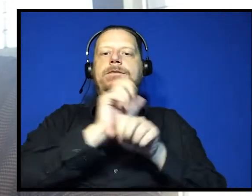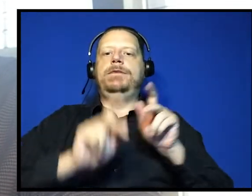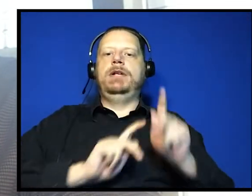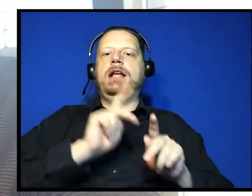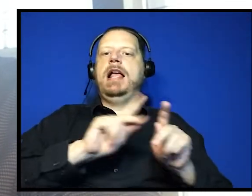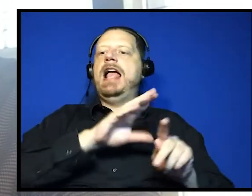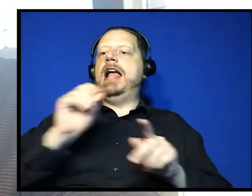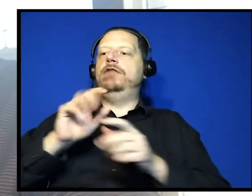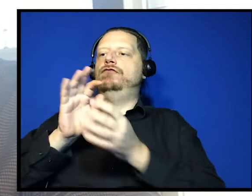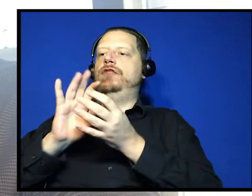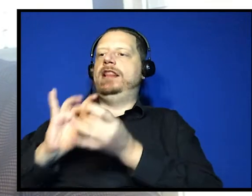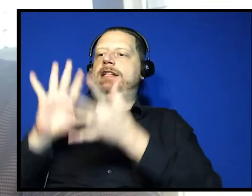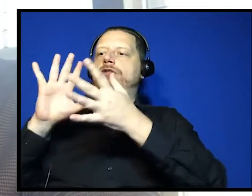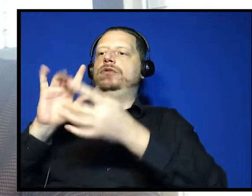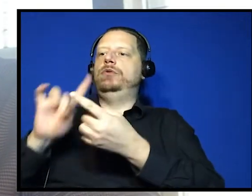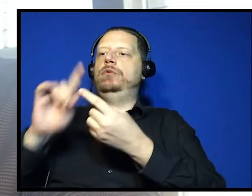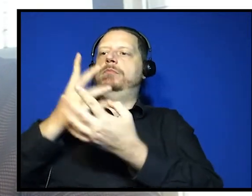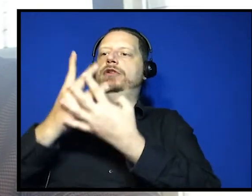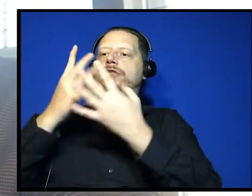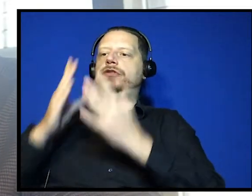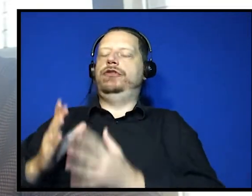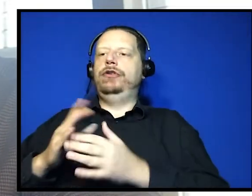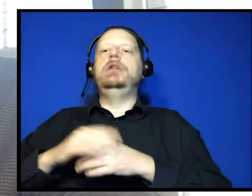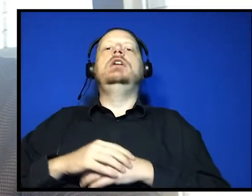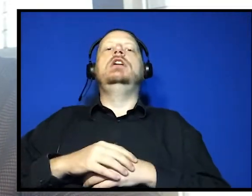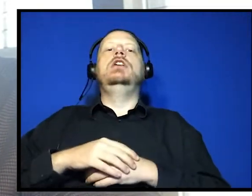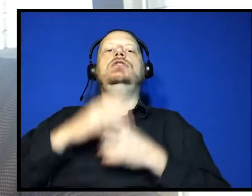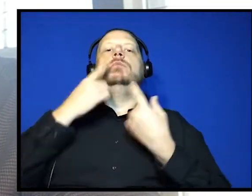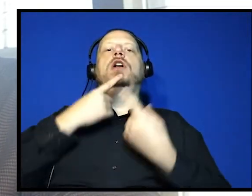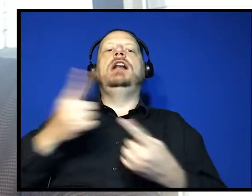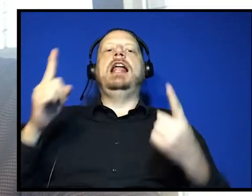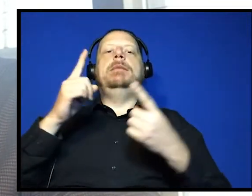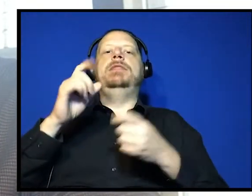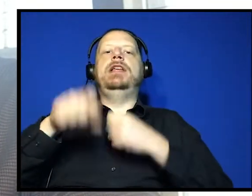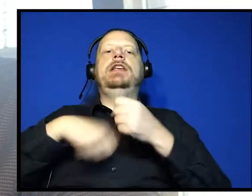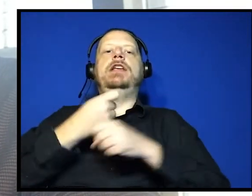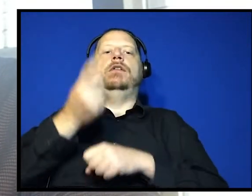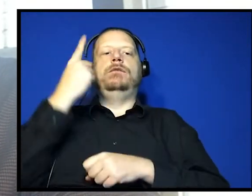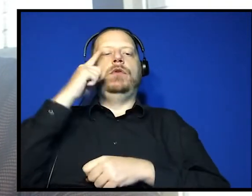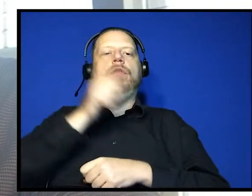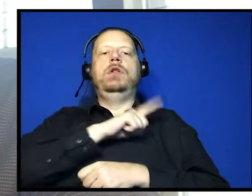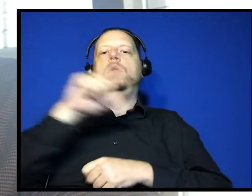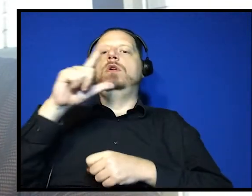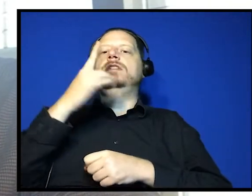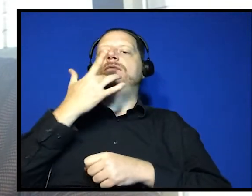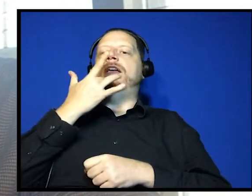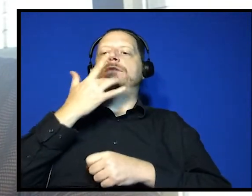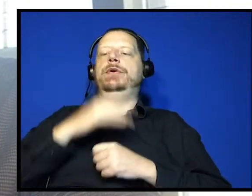release to the prisoners, to proclaim the year of the Lord's favor.